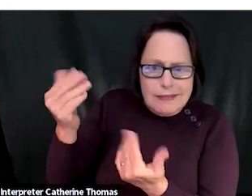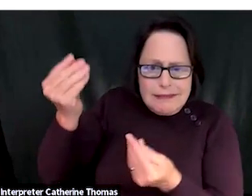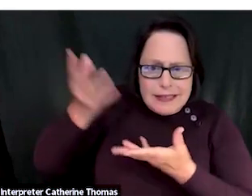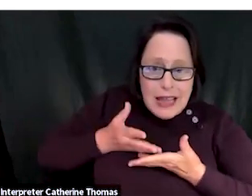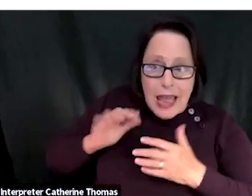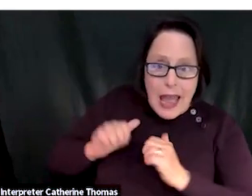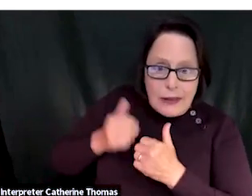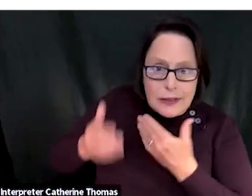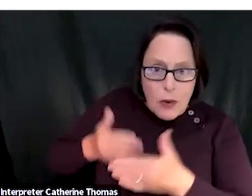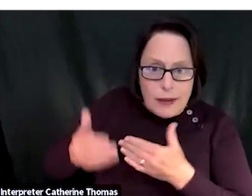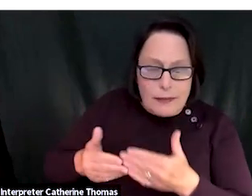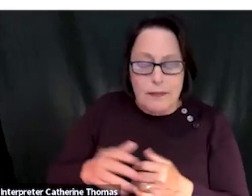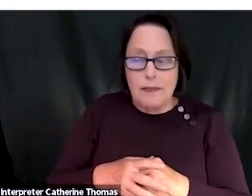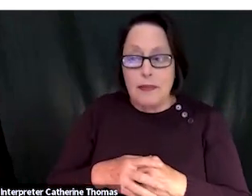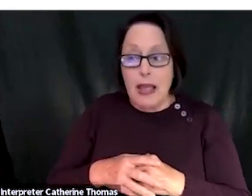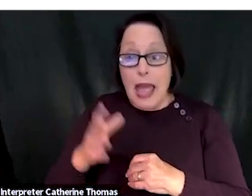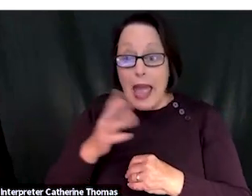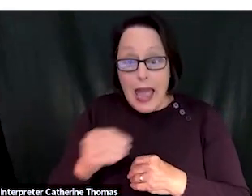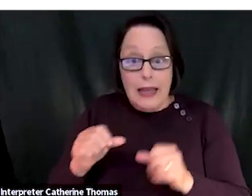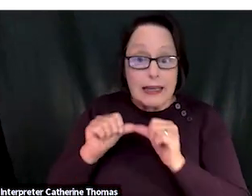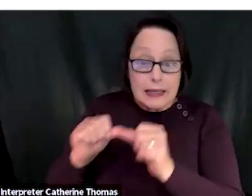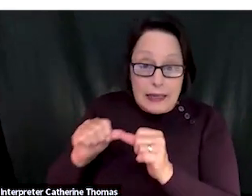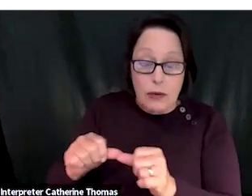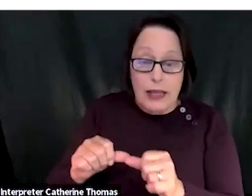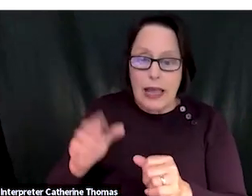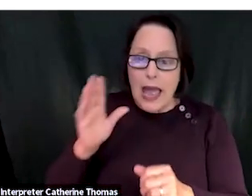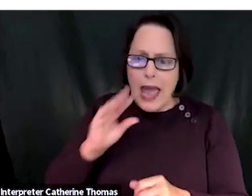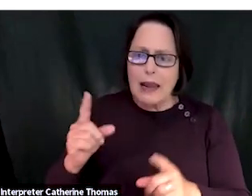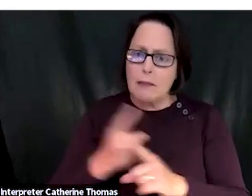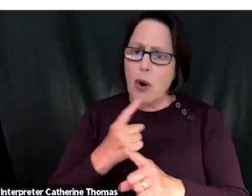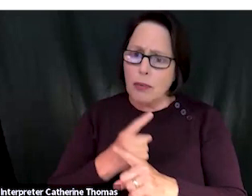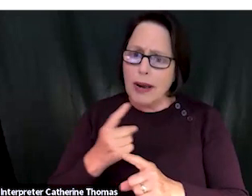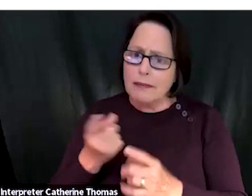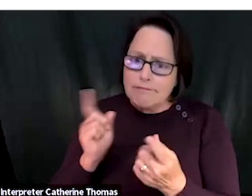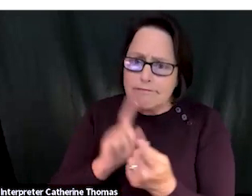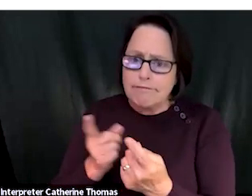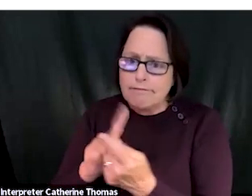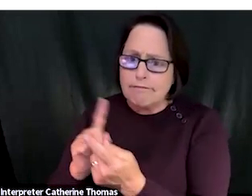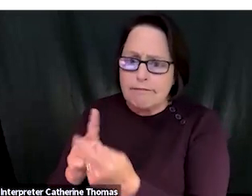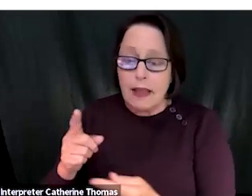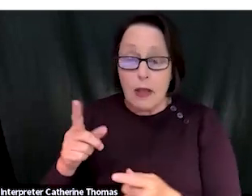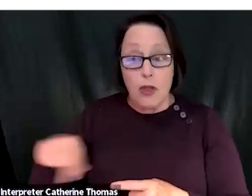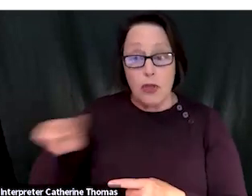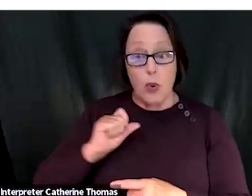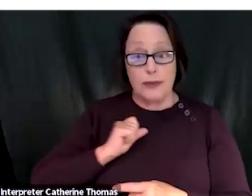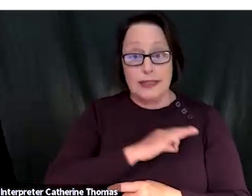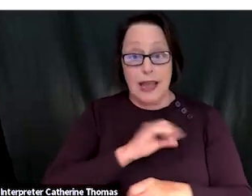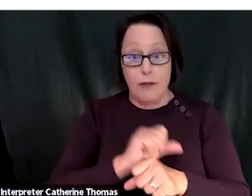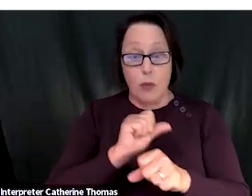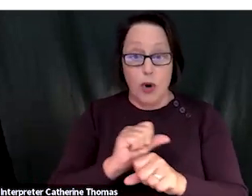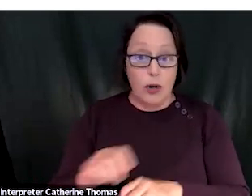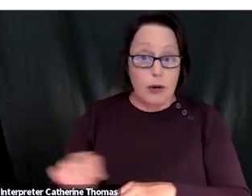Also, continually and meaningfully engage with frontline staff to understand needs and